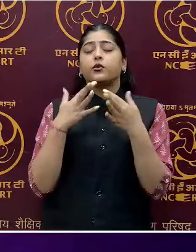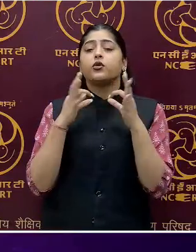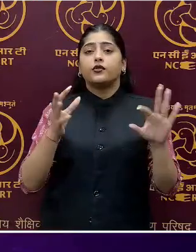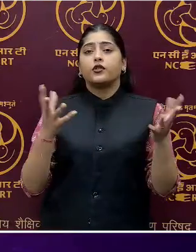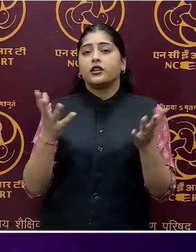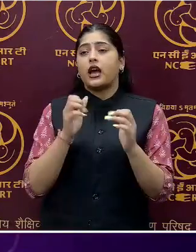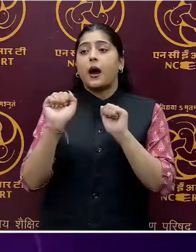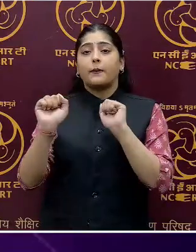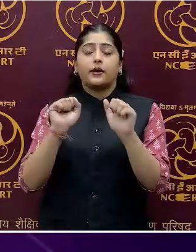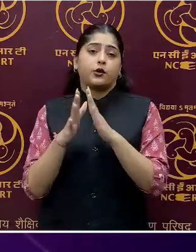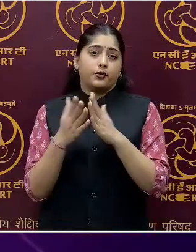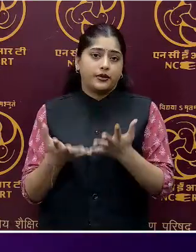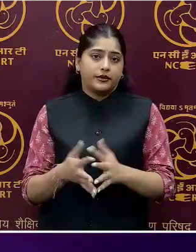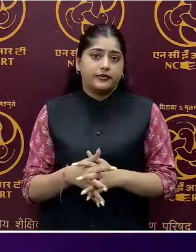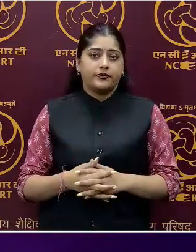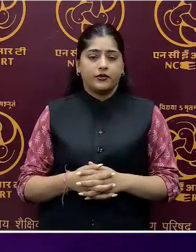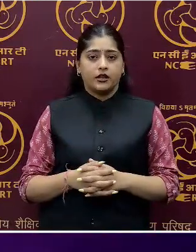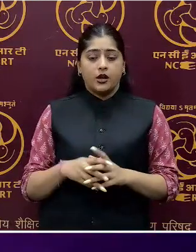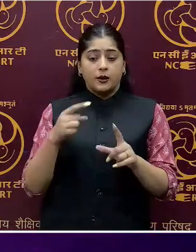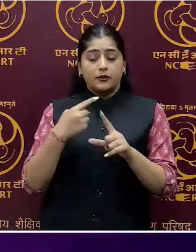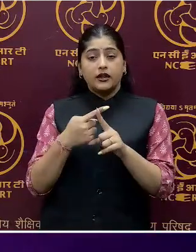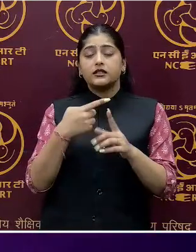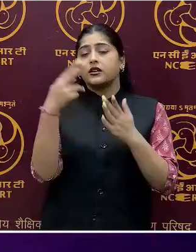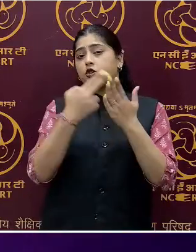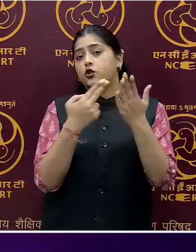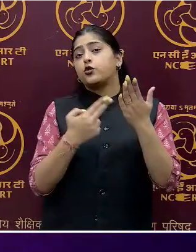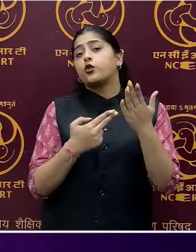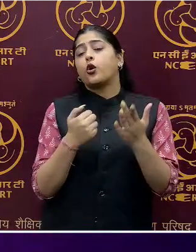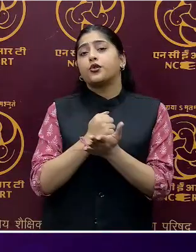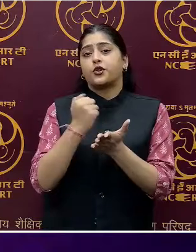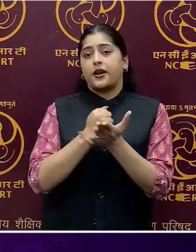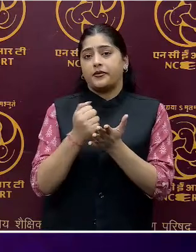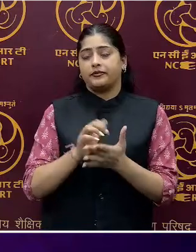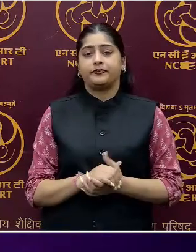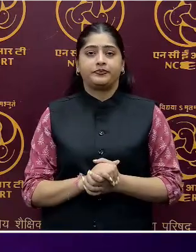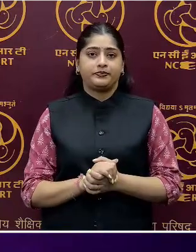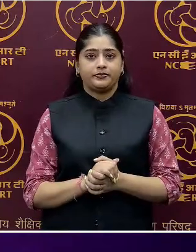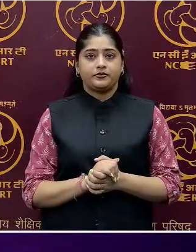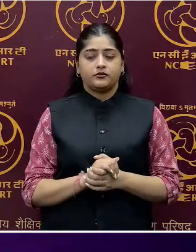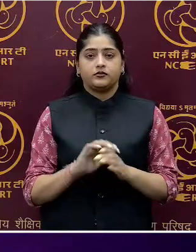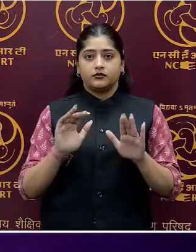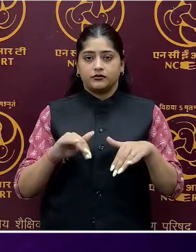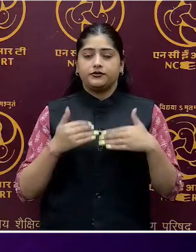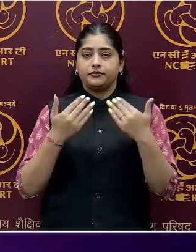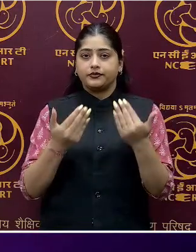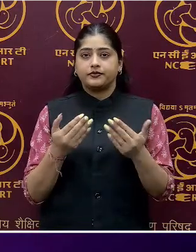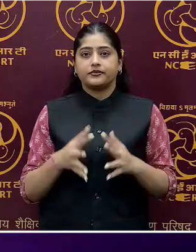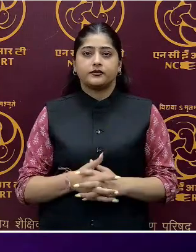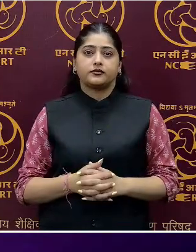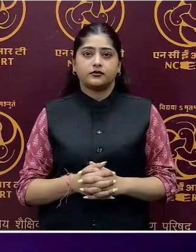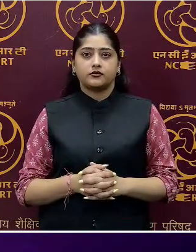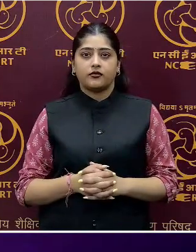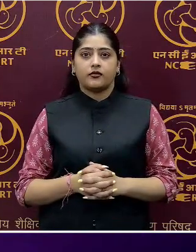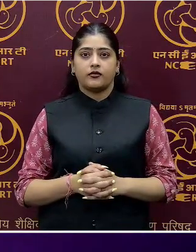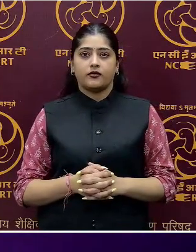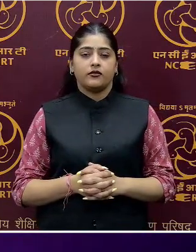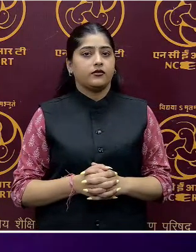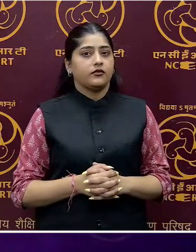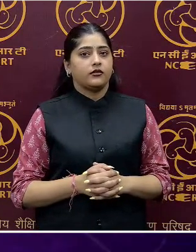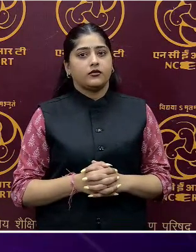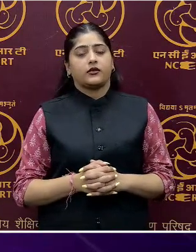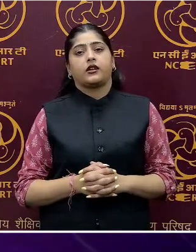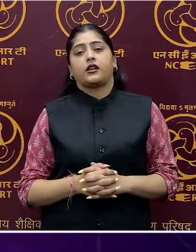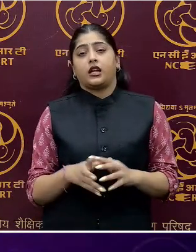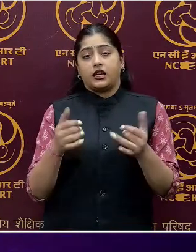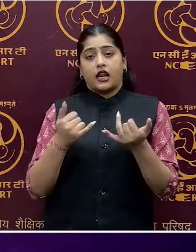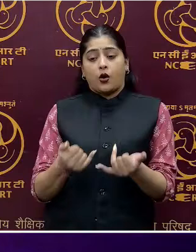find the space. So they have to draw the best thing they like in their home. Yes. So let's move ahead. Sure. Here are